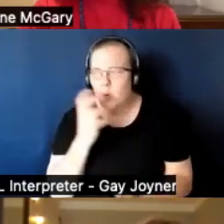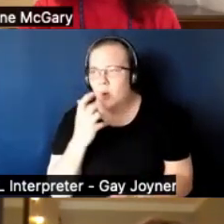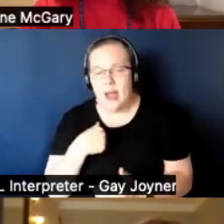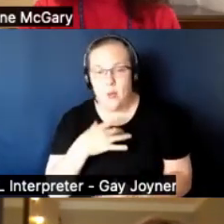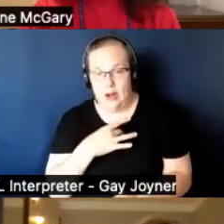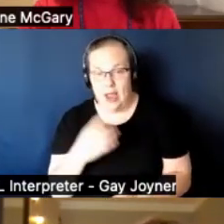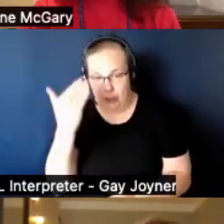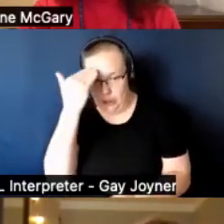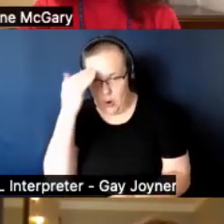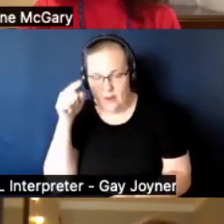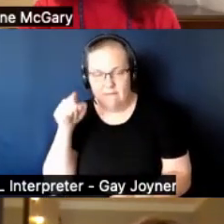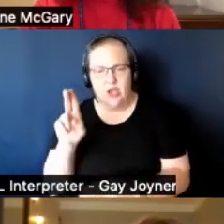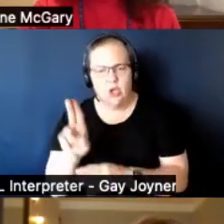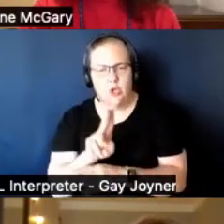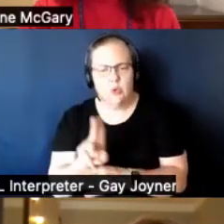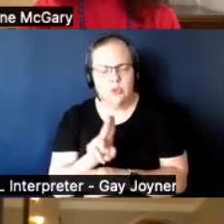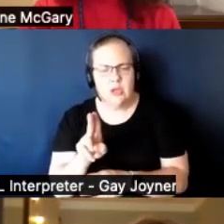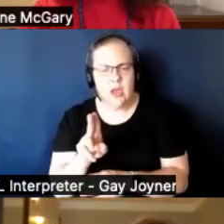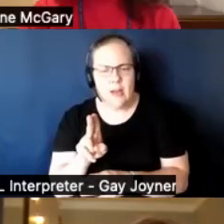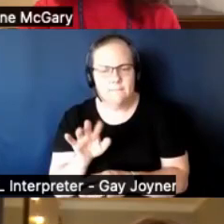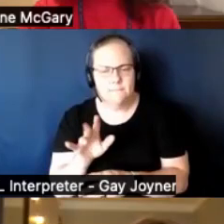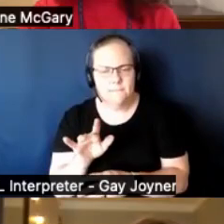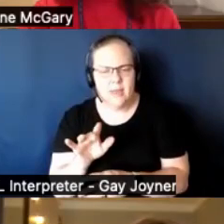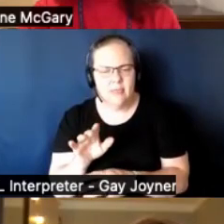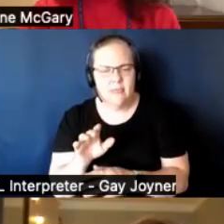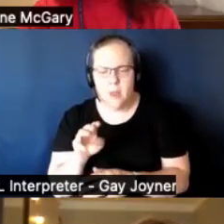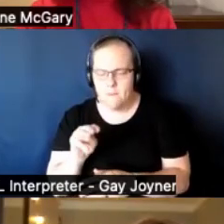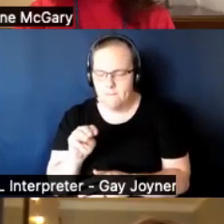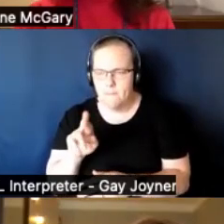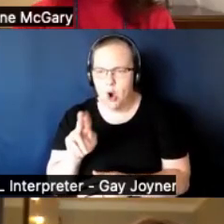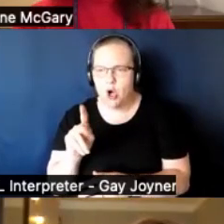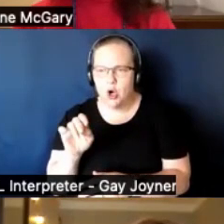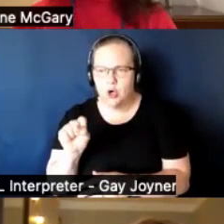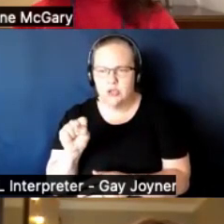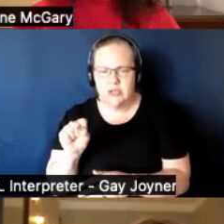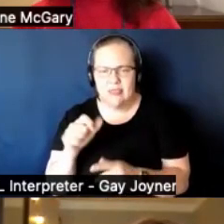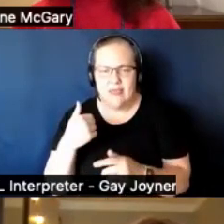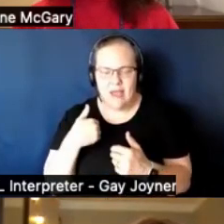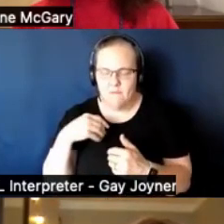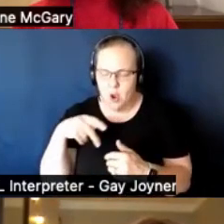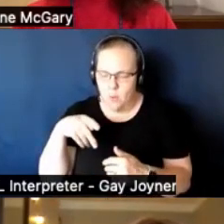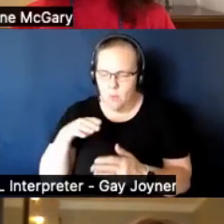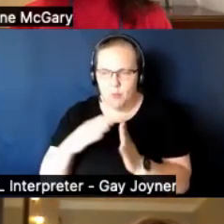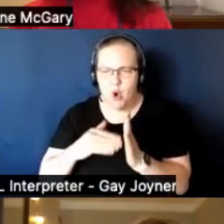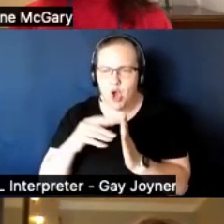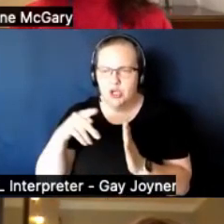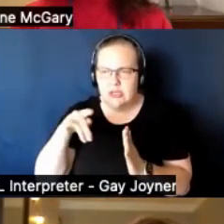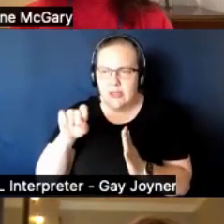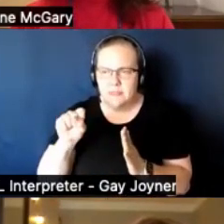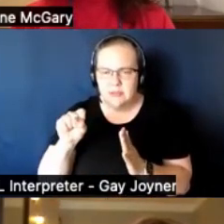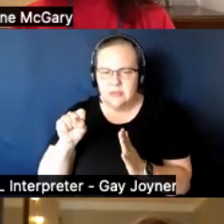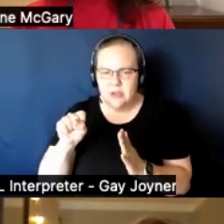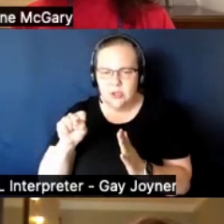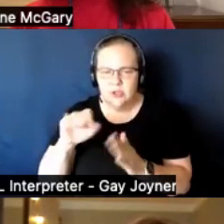know if he used, there are markers that have brush tips to them to execute all